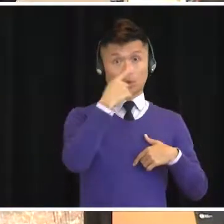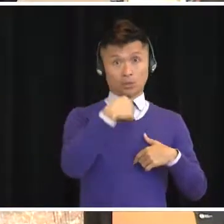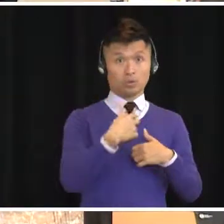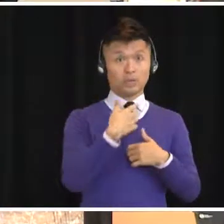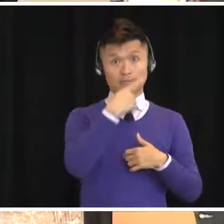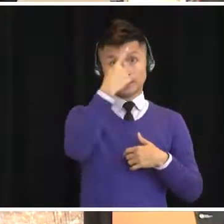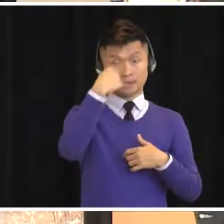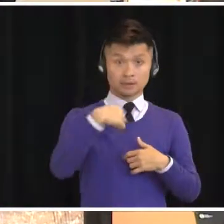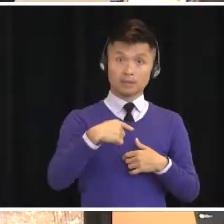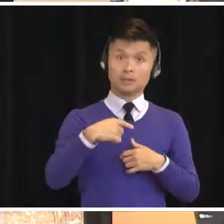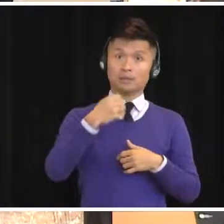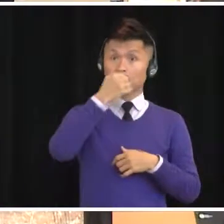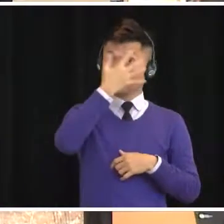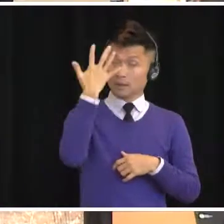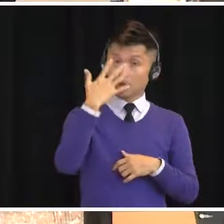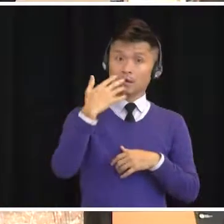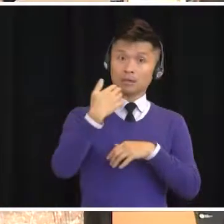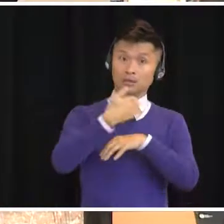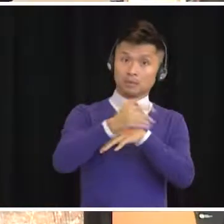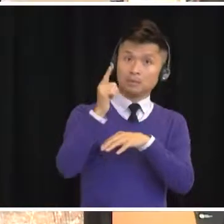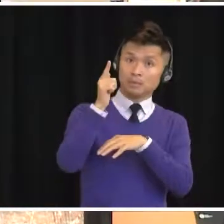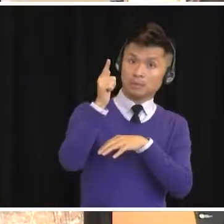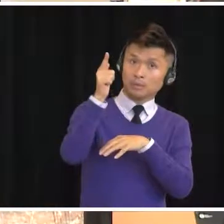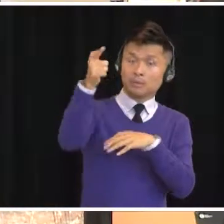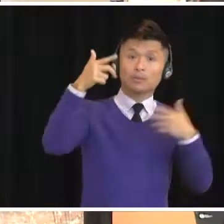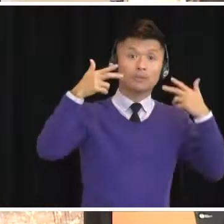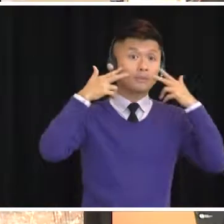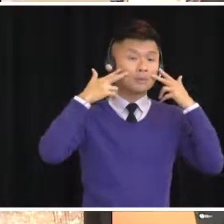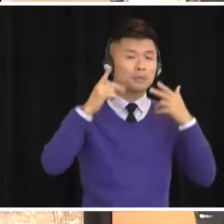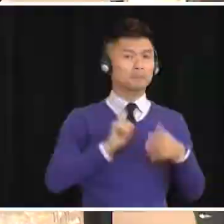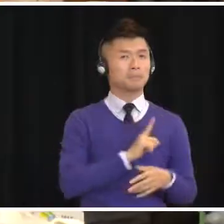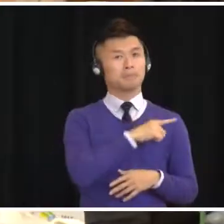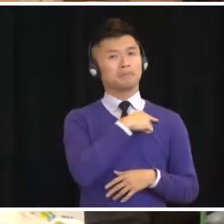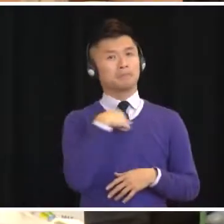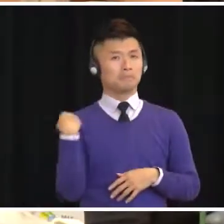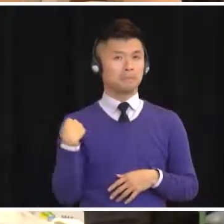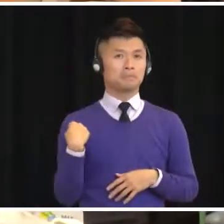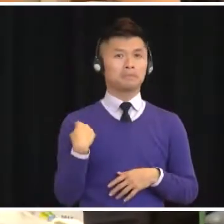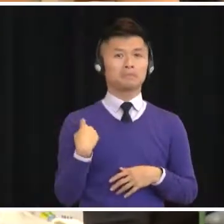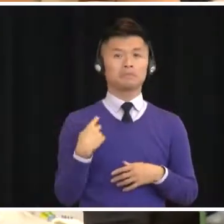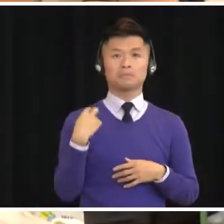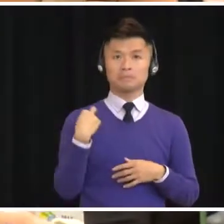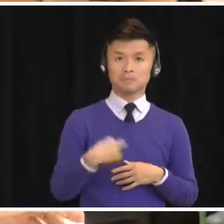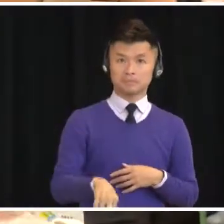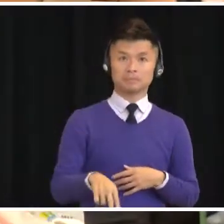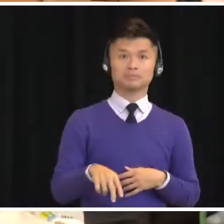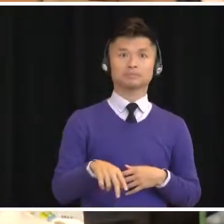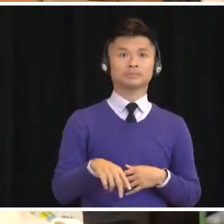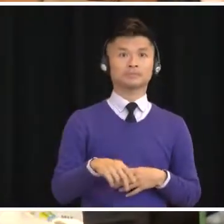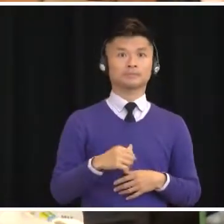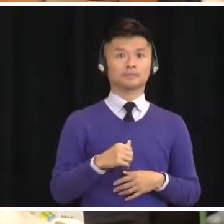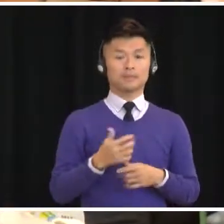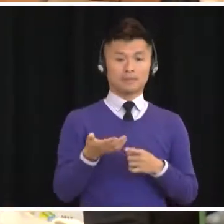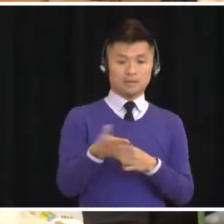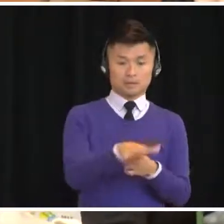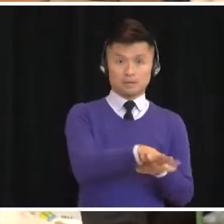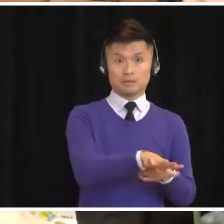especially suicide rate in the rural area, as well as